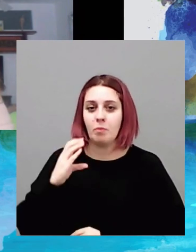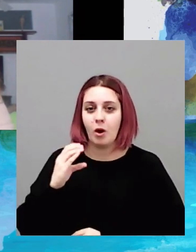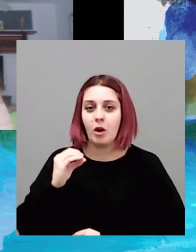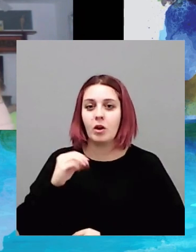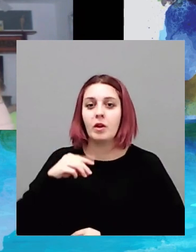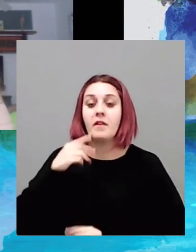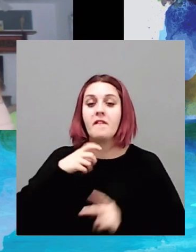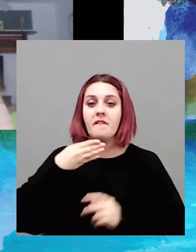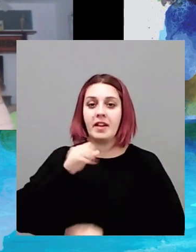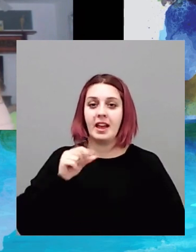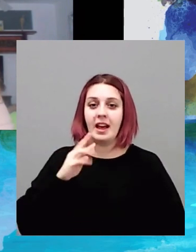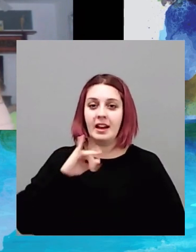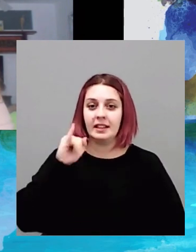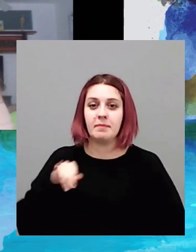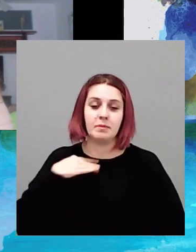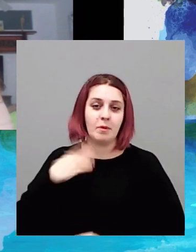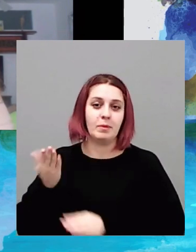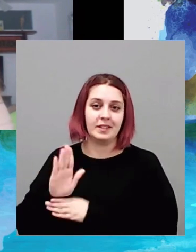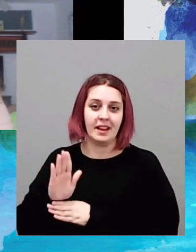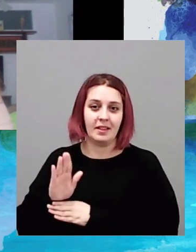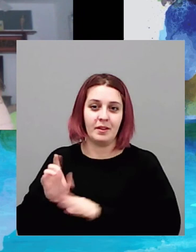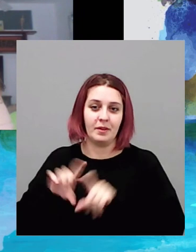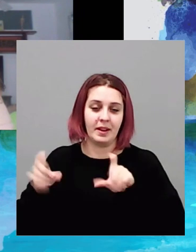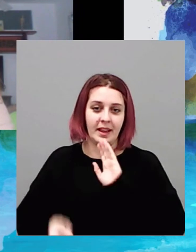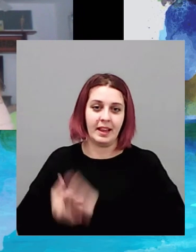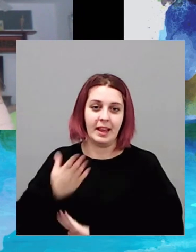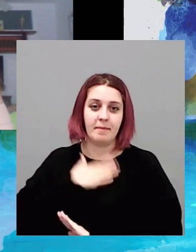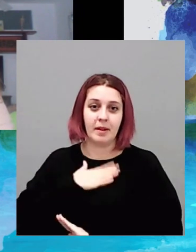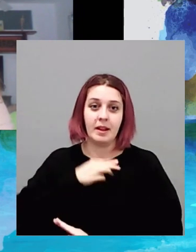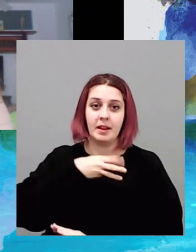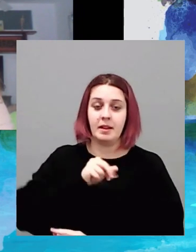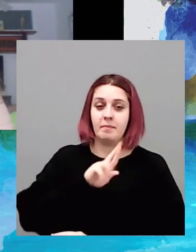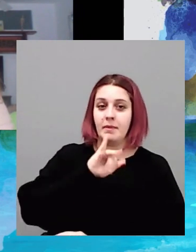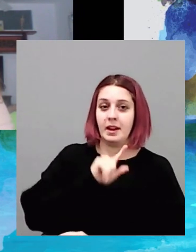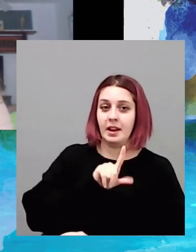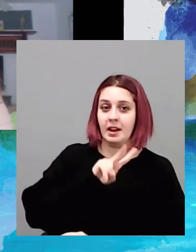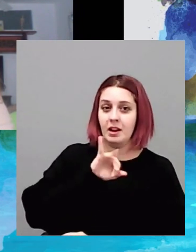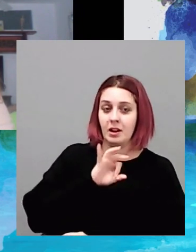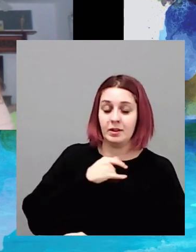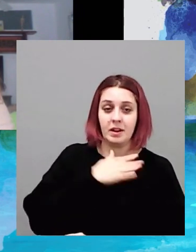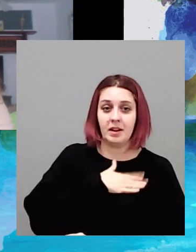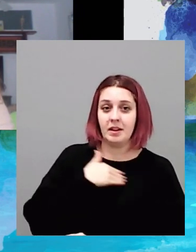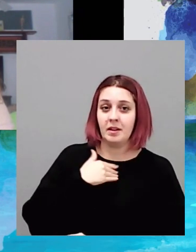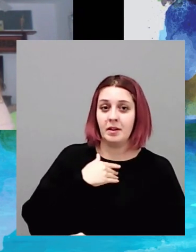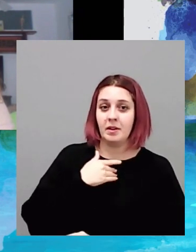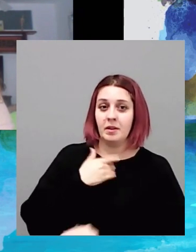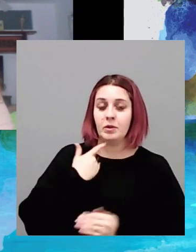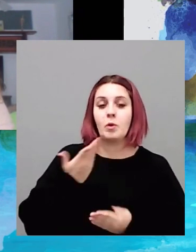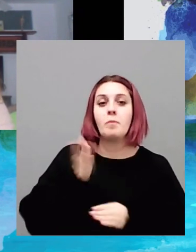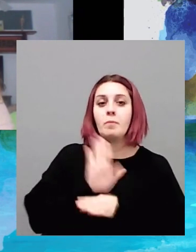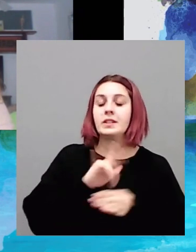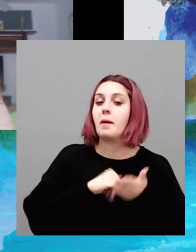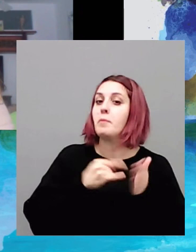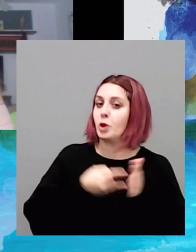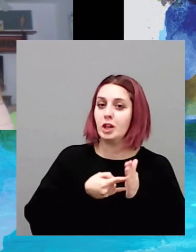through Beatriz. What she has shown to us as an entrepreneur. Maria Luisa, you're